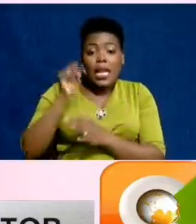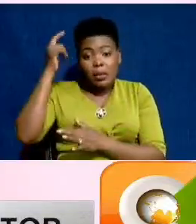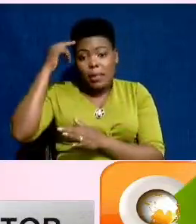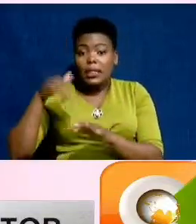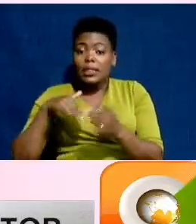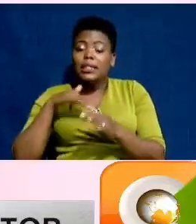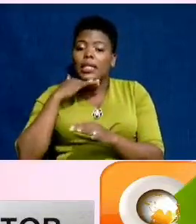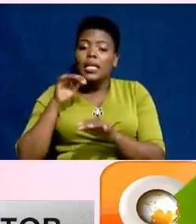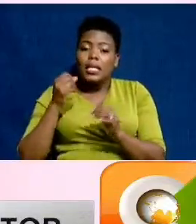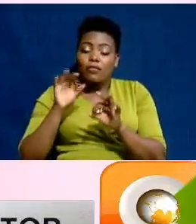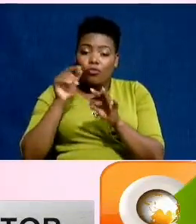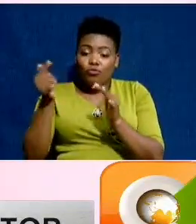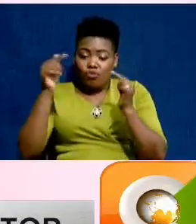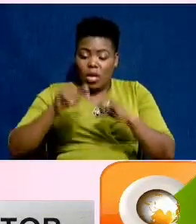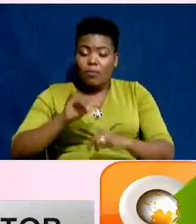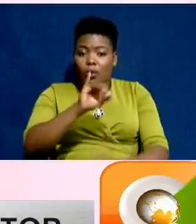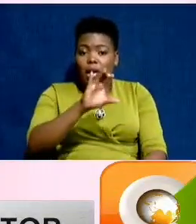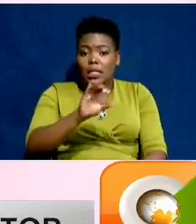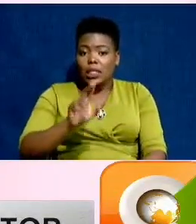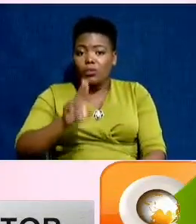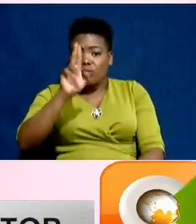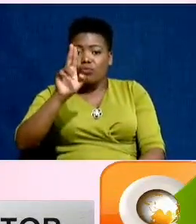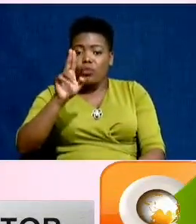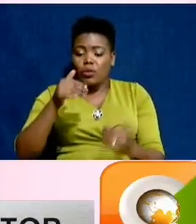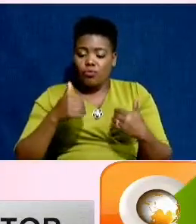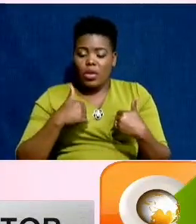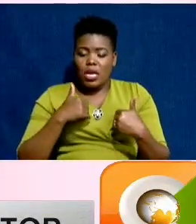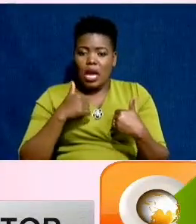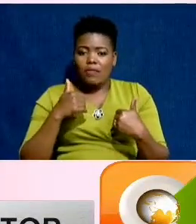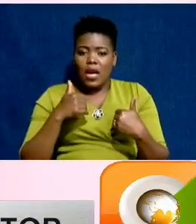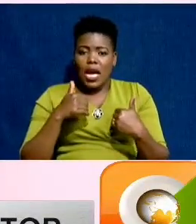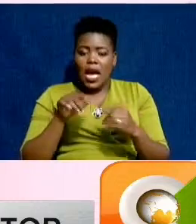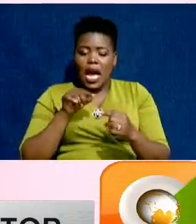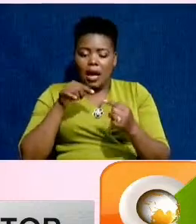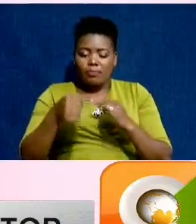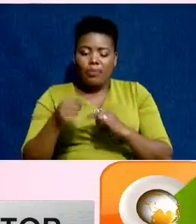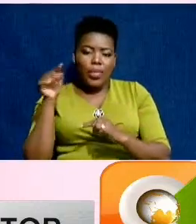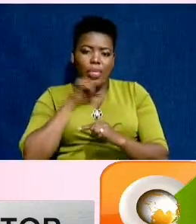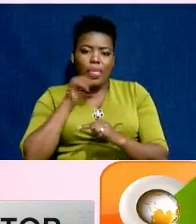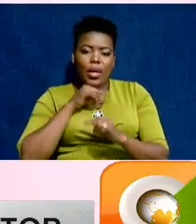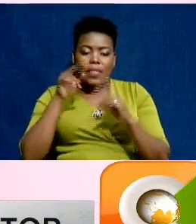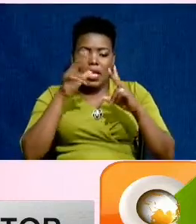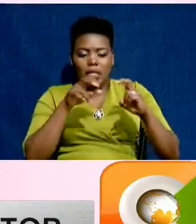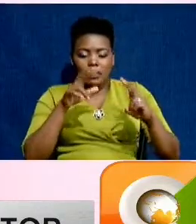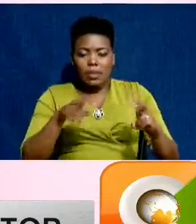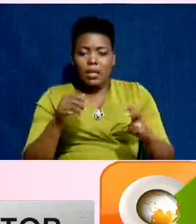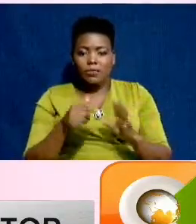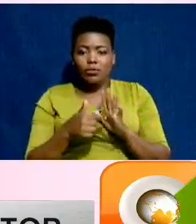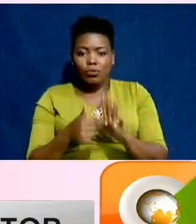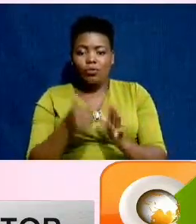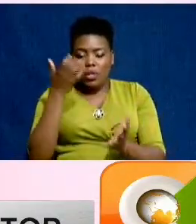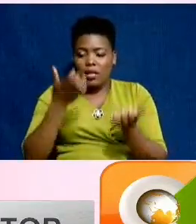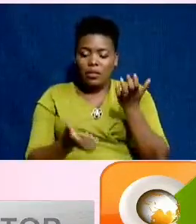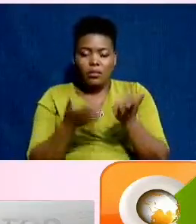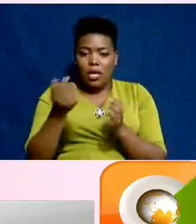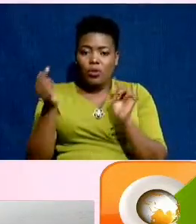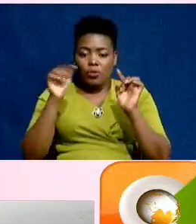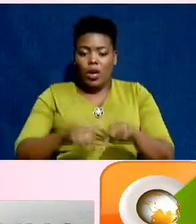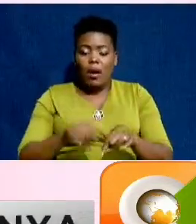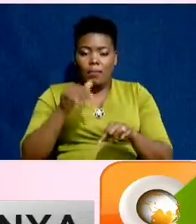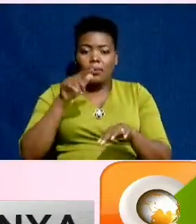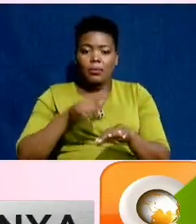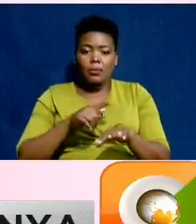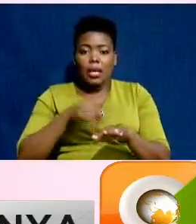come to ICU or casualty and you've had a real traumatic injury, the assessment I've told you, the Glasgow Coma Scale, mm-hmm. if you come in at is